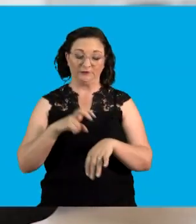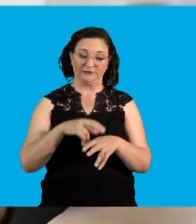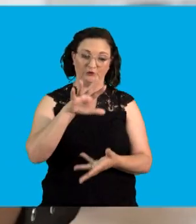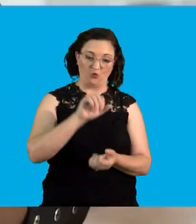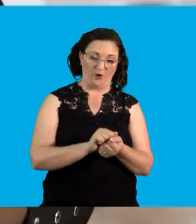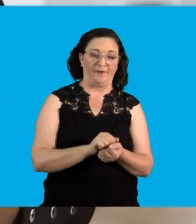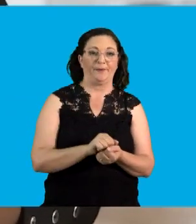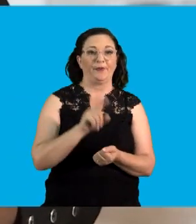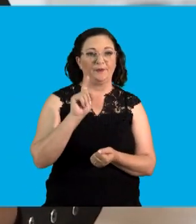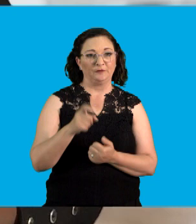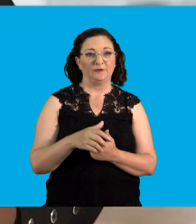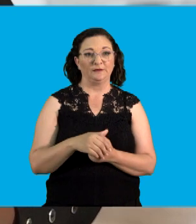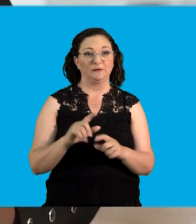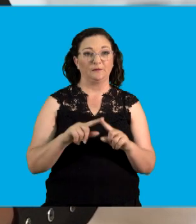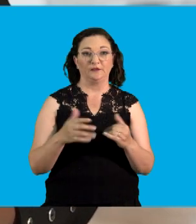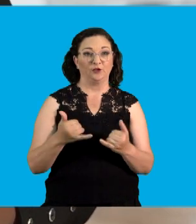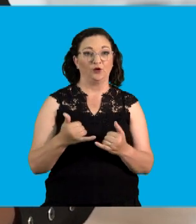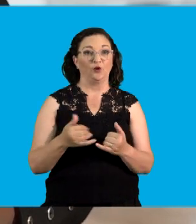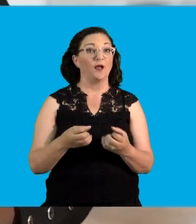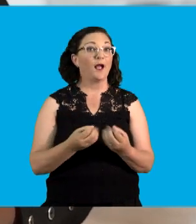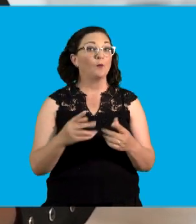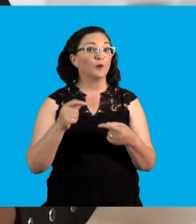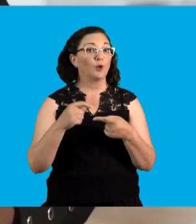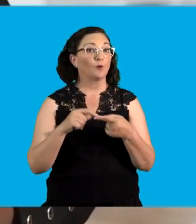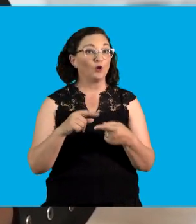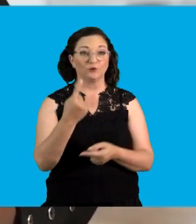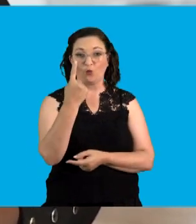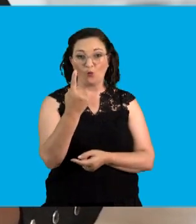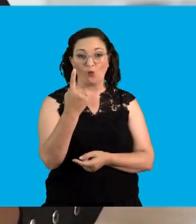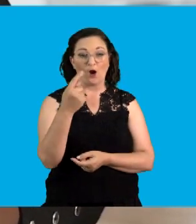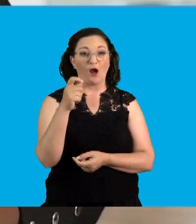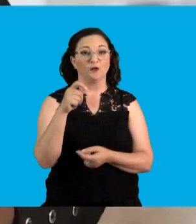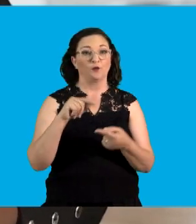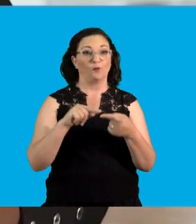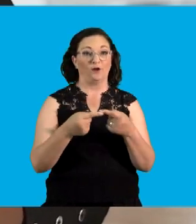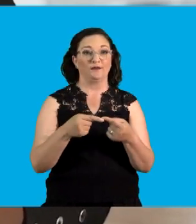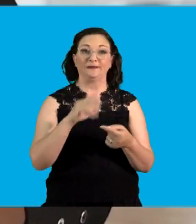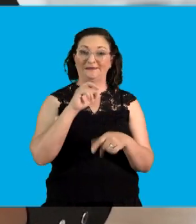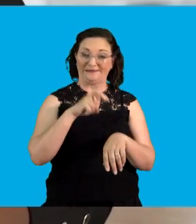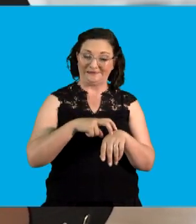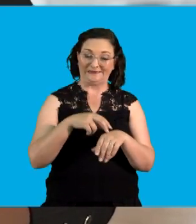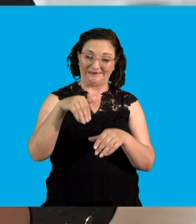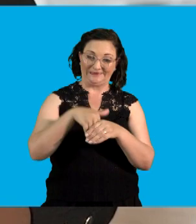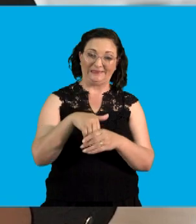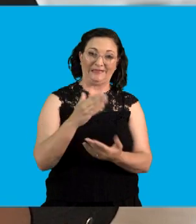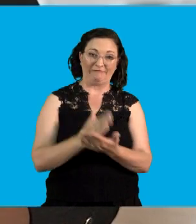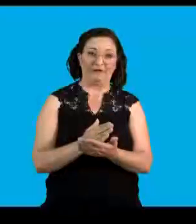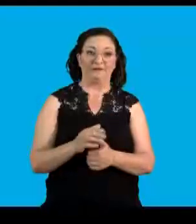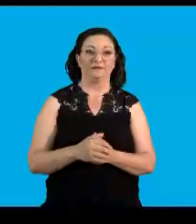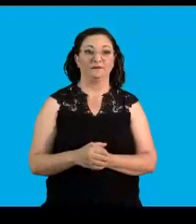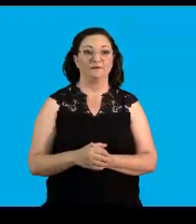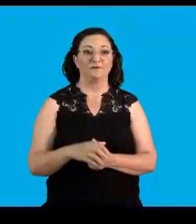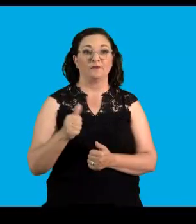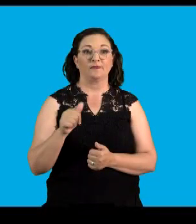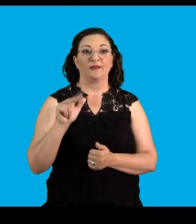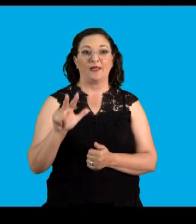by concluding, writing the conclusion. Don't forget, conclusion is how many points? It's only 1 meaningful fact. So the other 8 marks